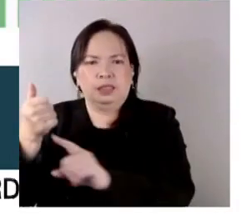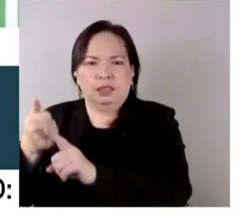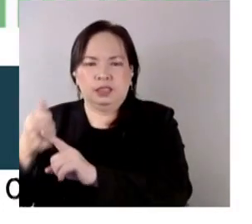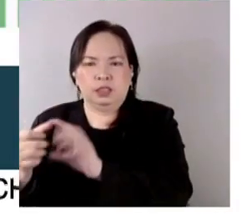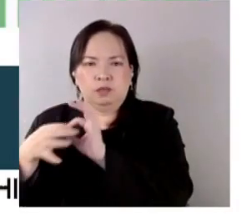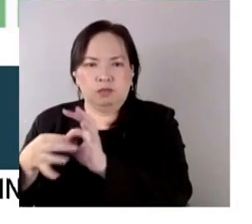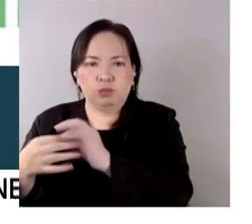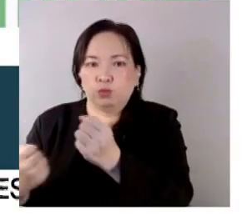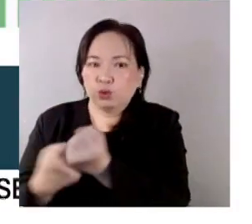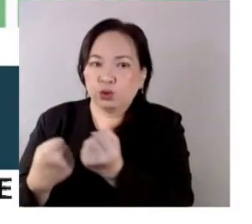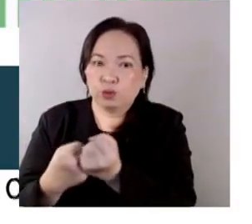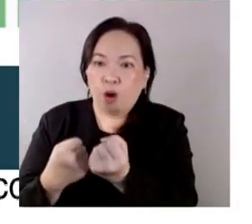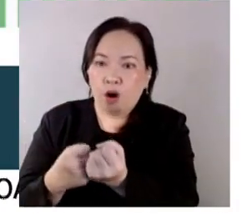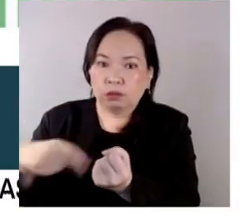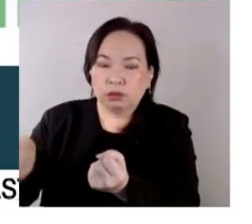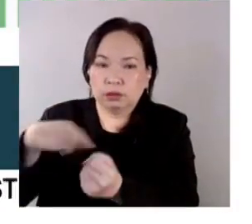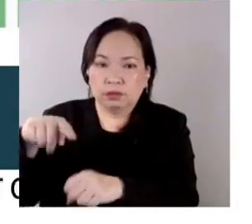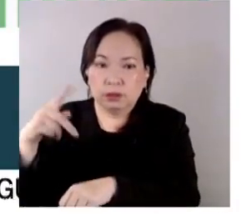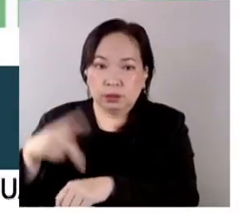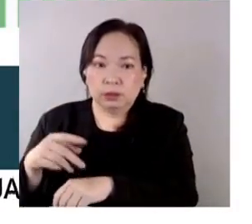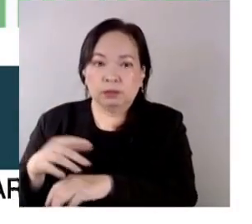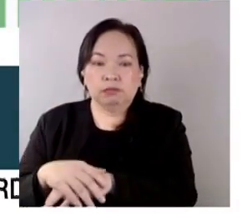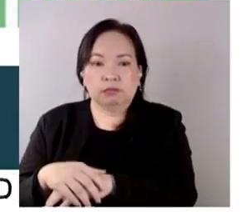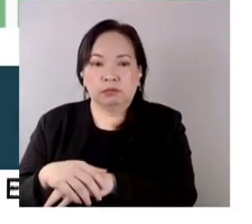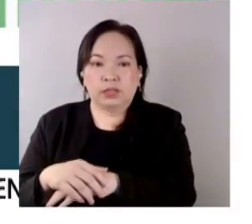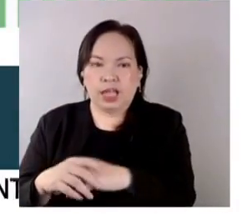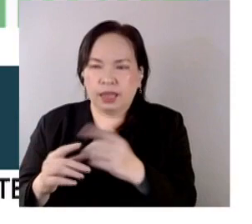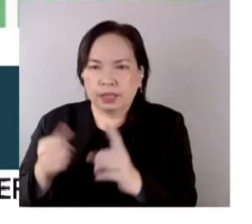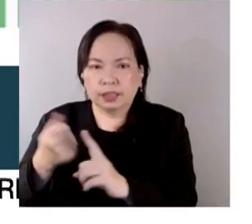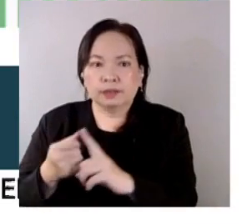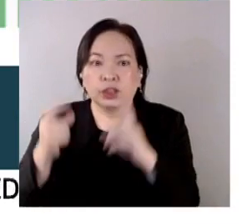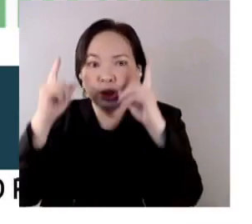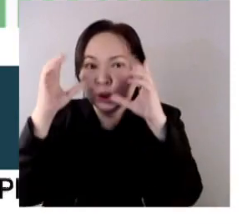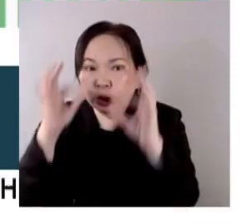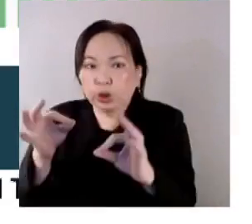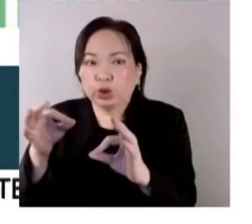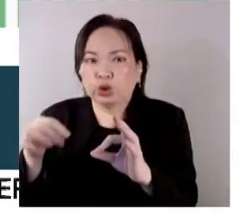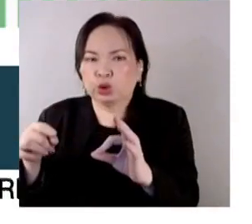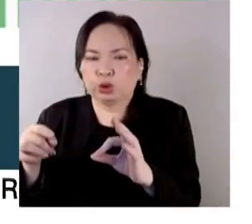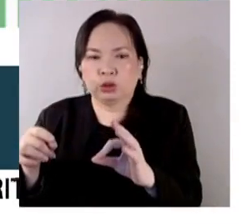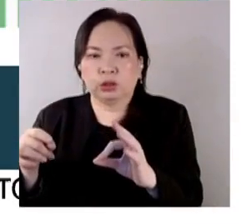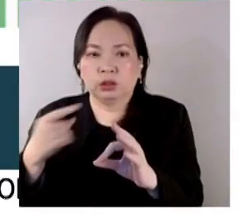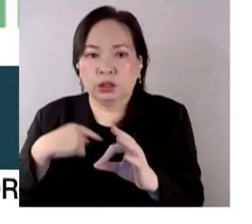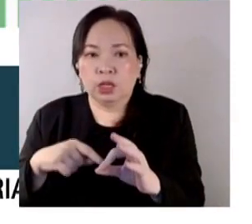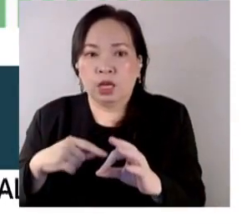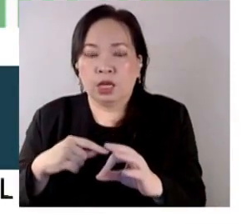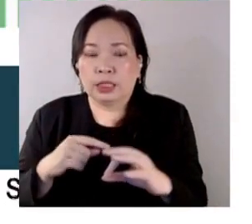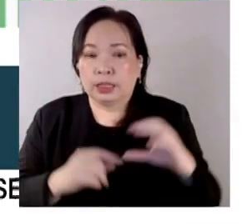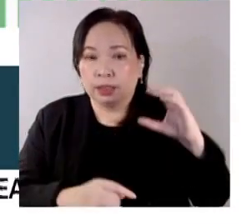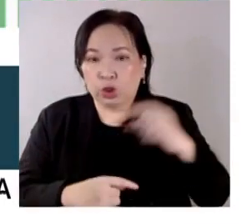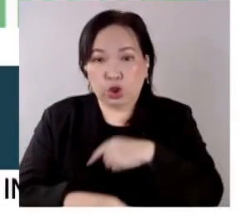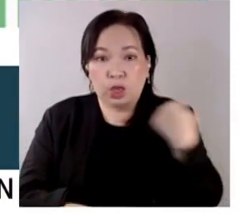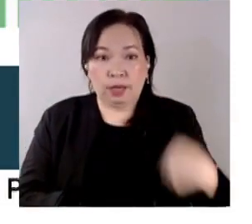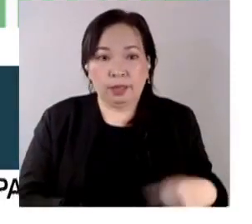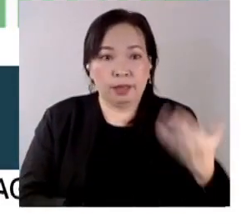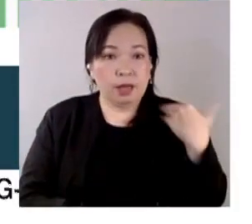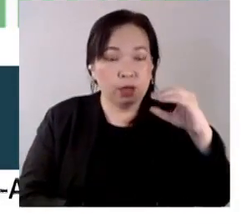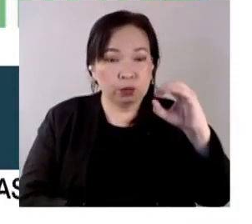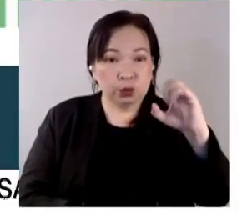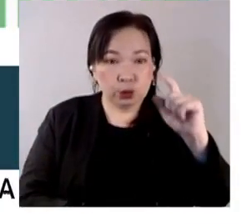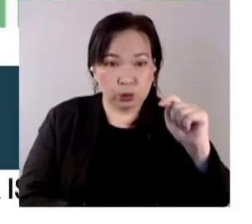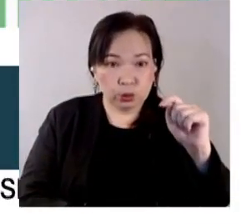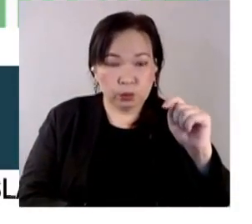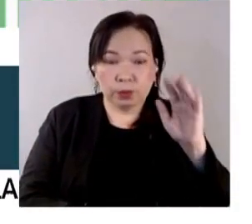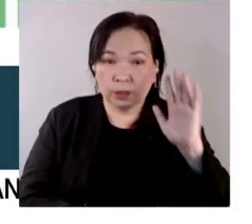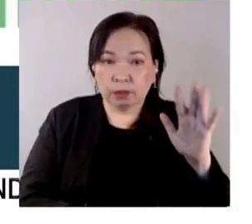the strategic competition. You have, of course, the decision, the major decision made by the Communist Party of China last October during the 20th